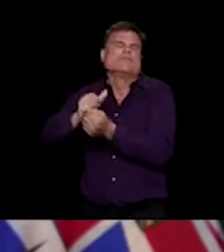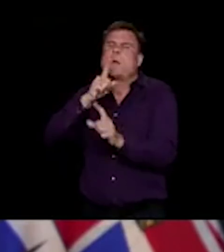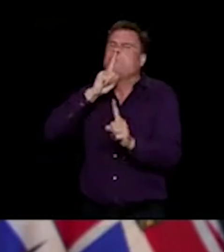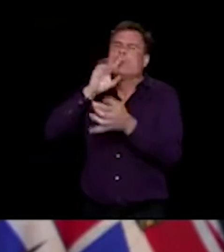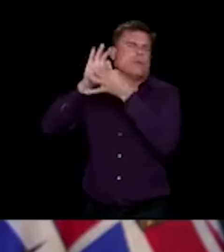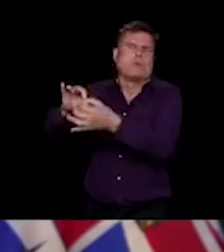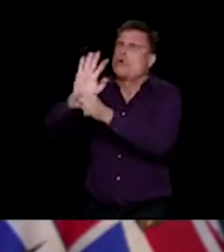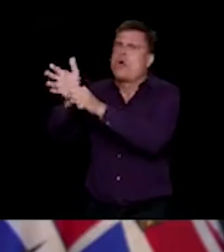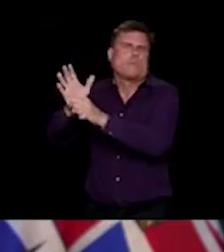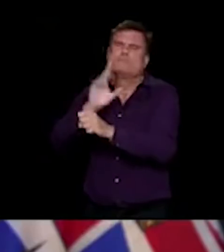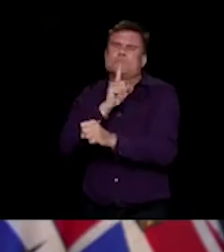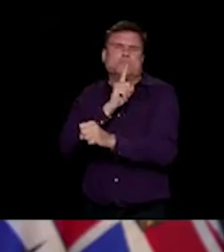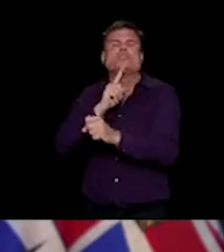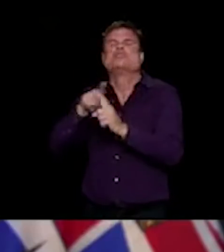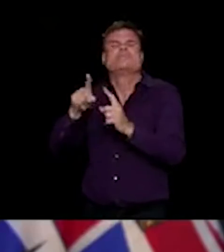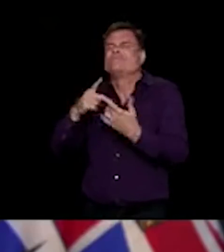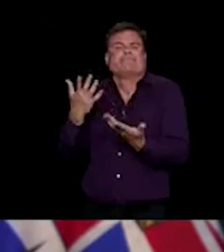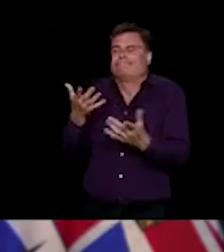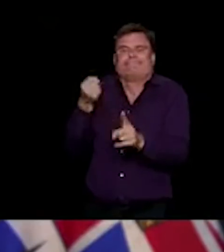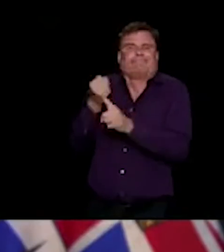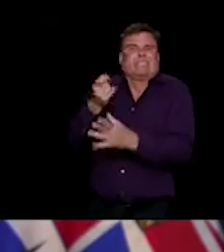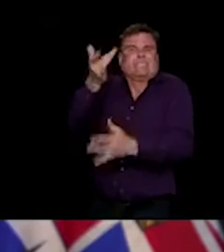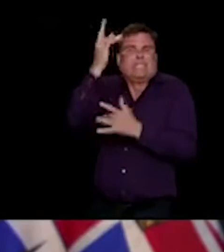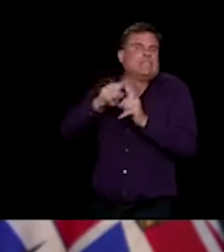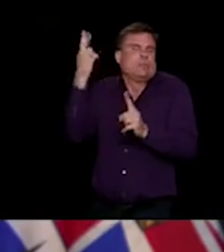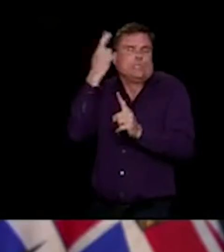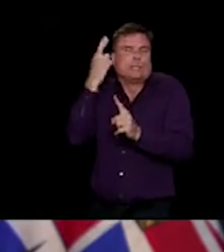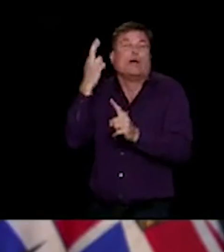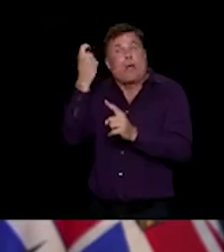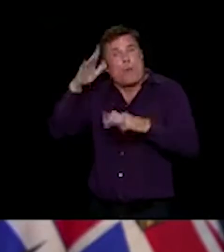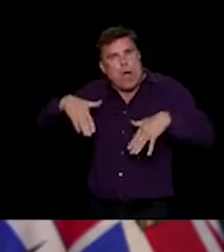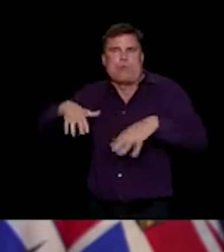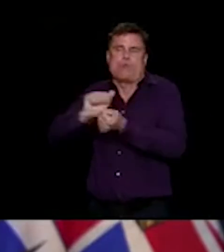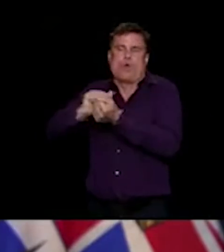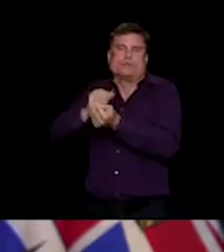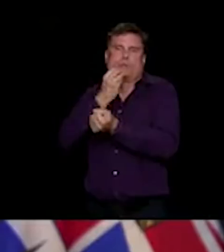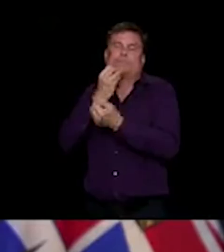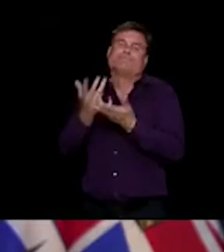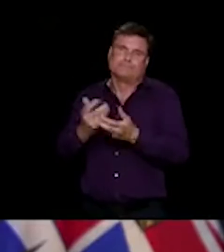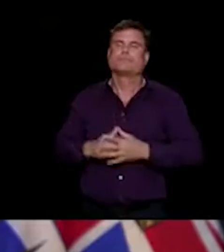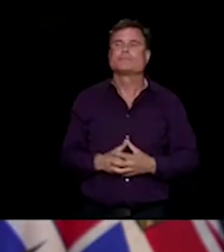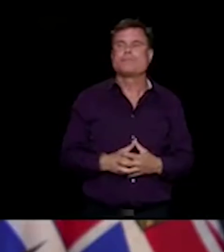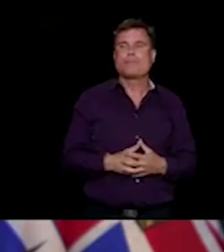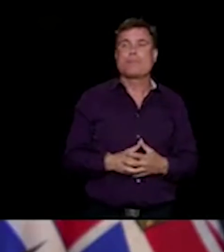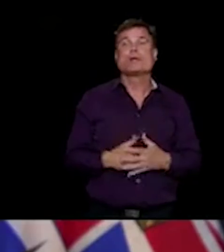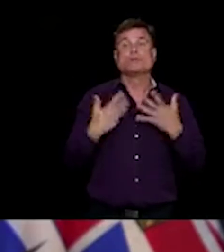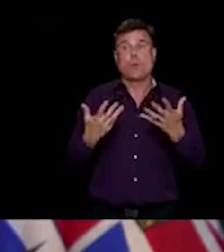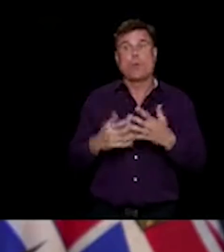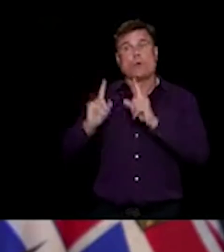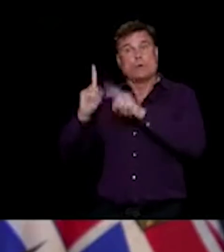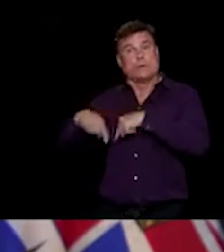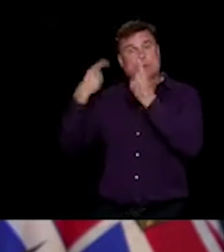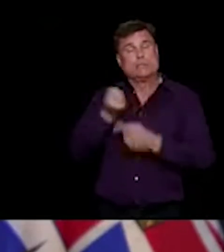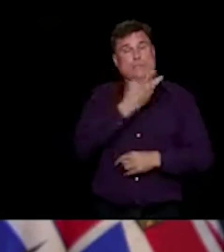BC has faced an increase in new cases and new outbreaks of COVID-19, and that has been reflected in the numbers that we've seen over the past